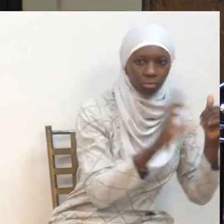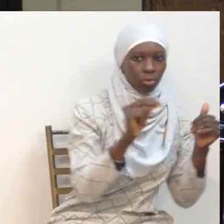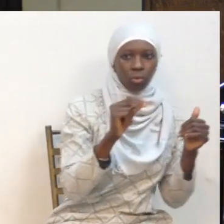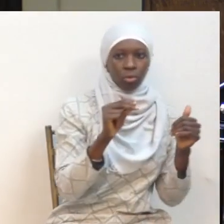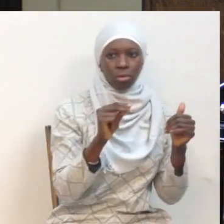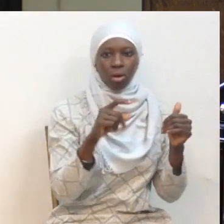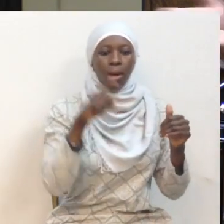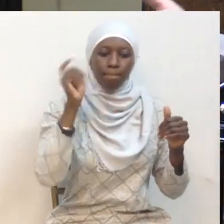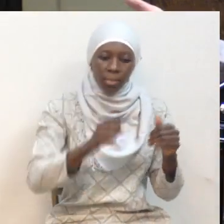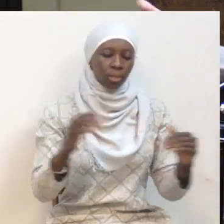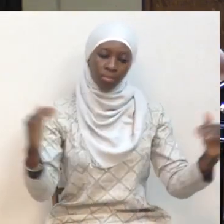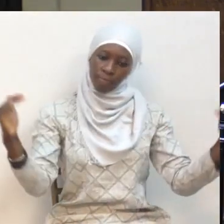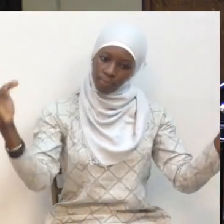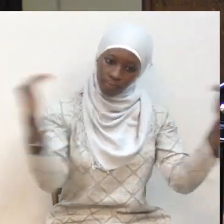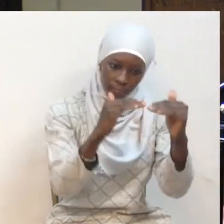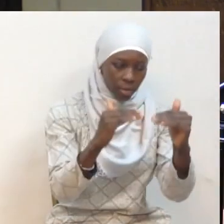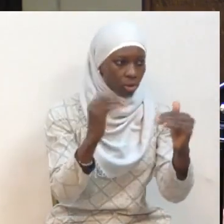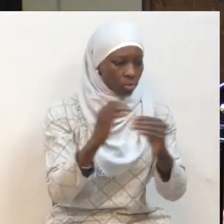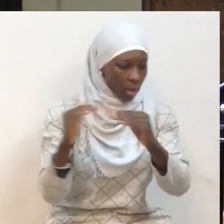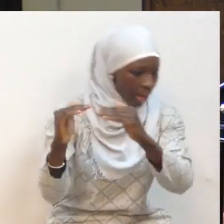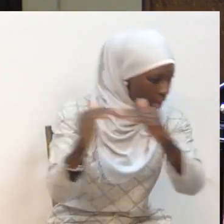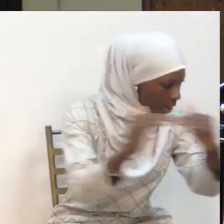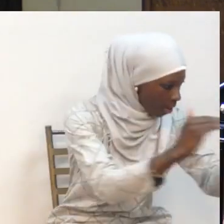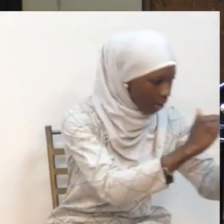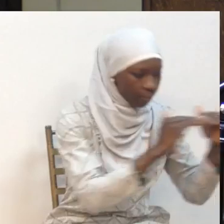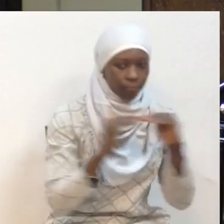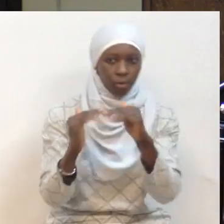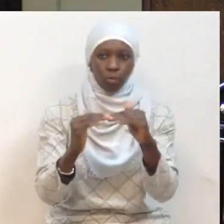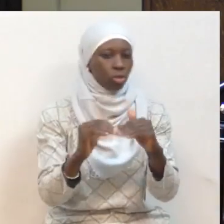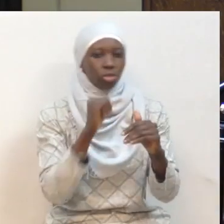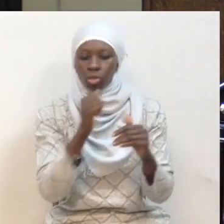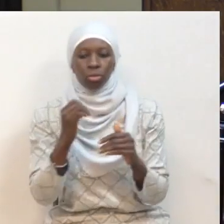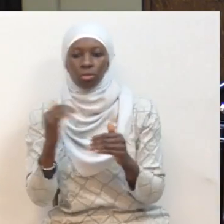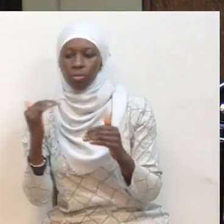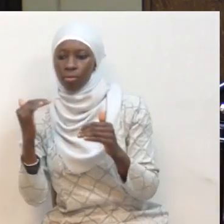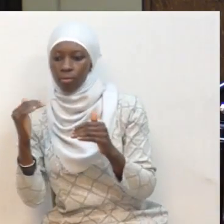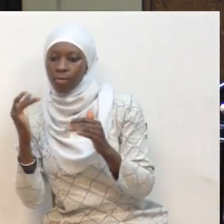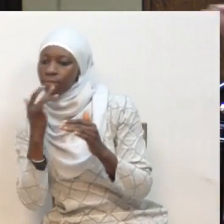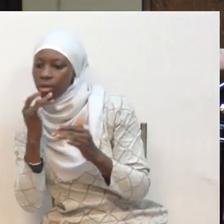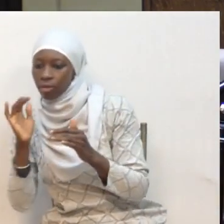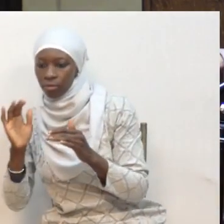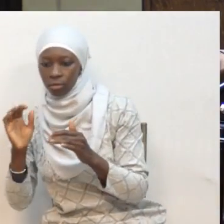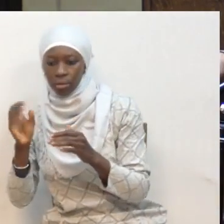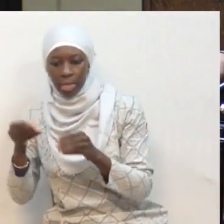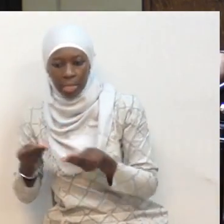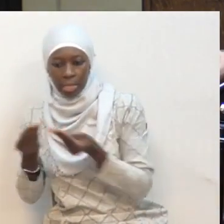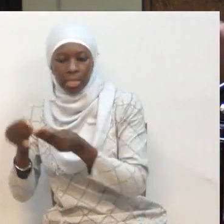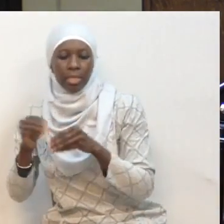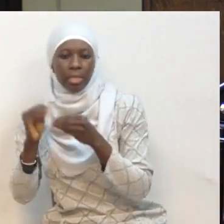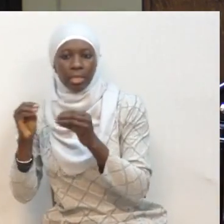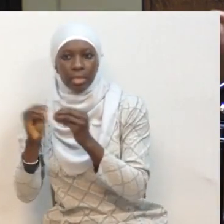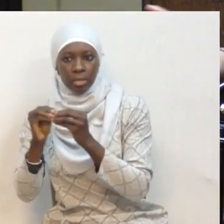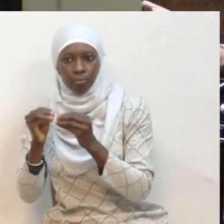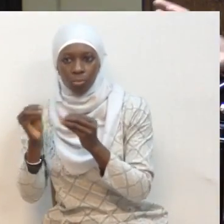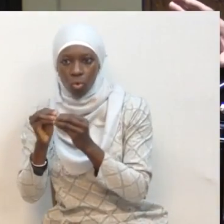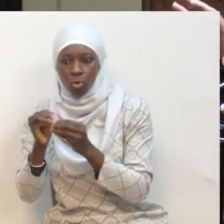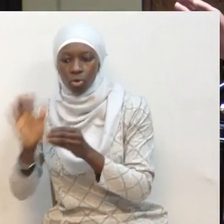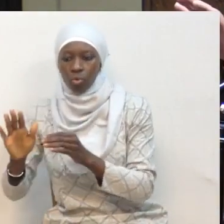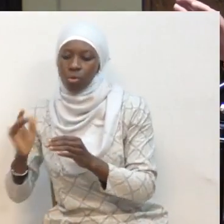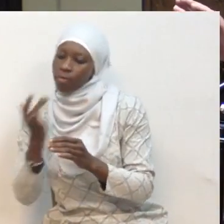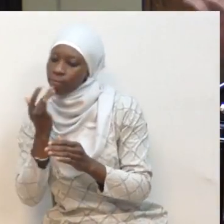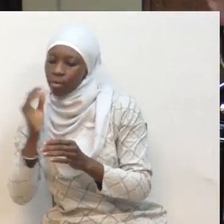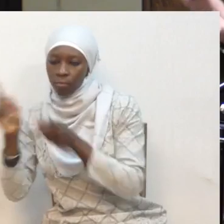everybody, not to favor your followers and alienate and kick